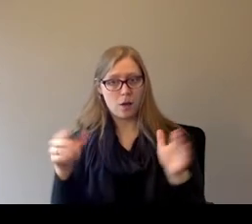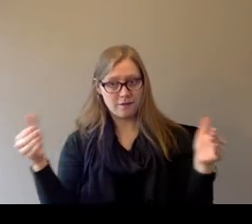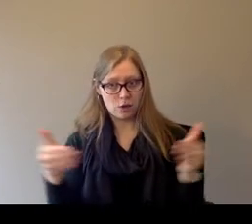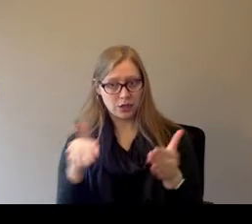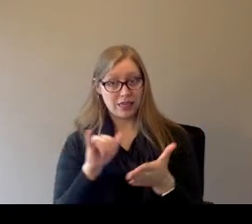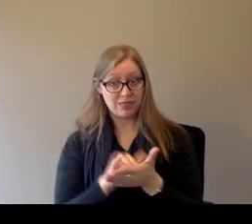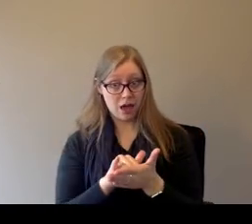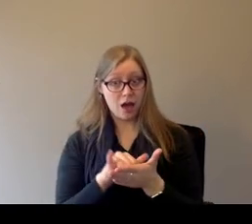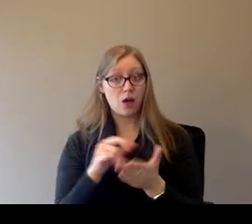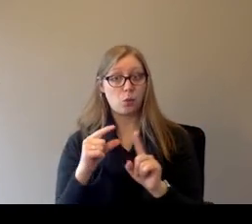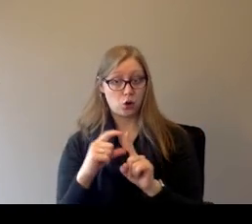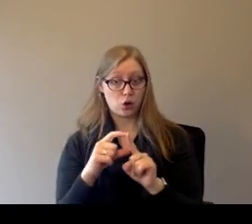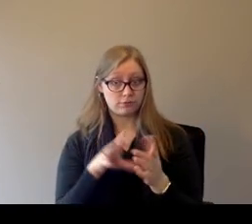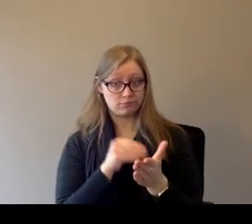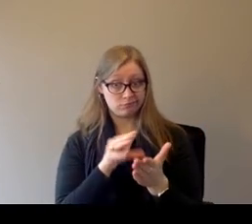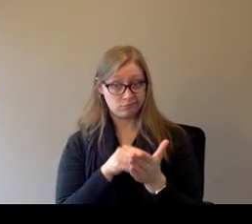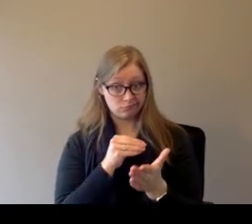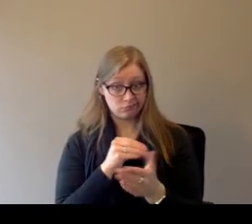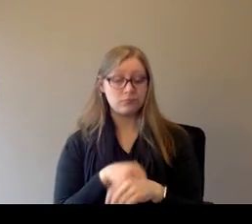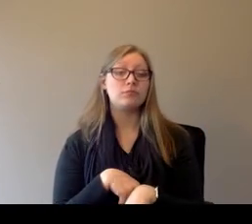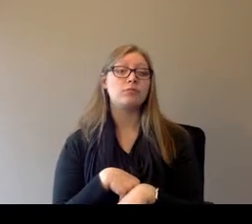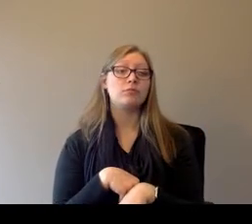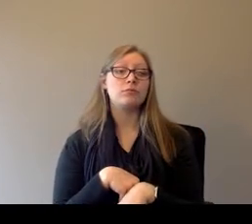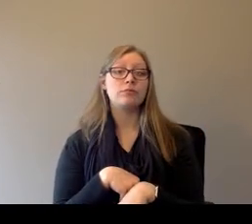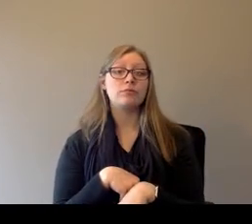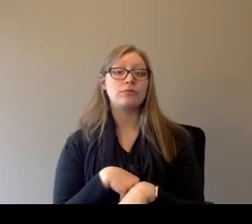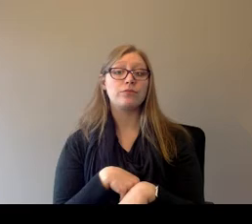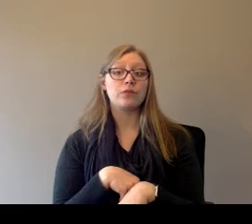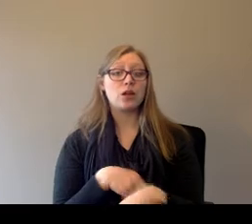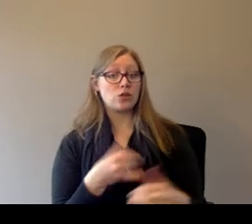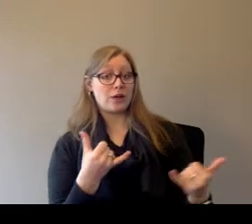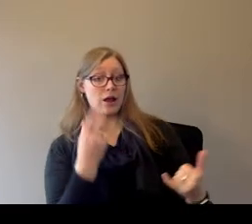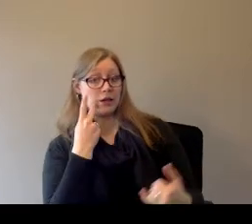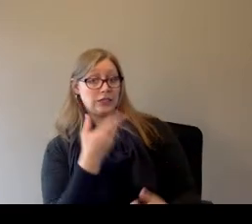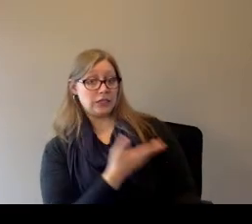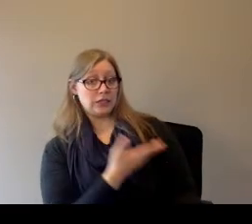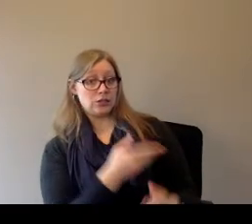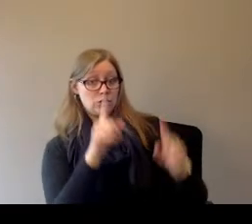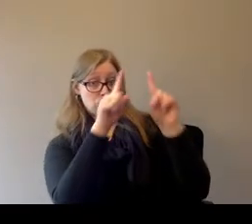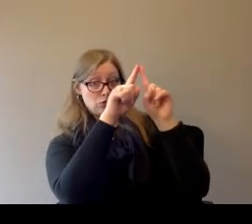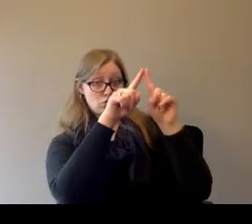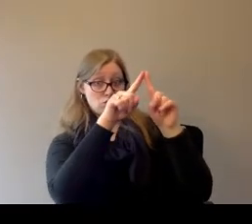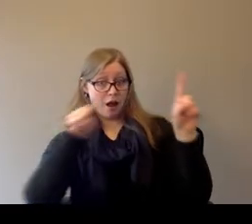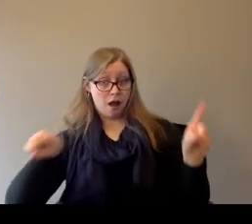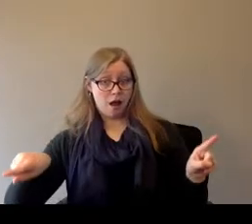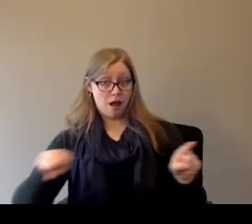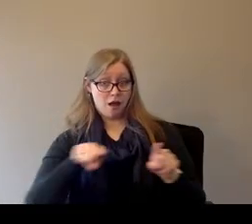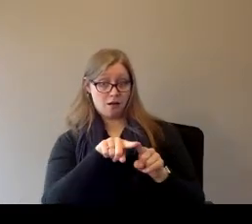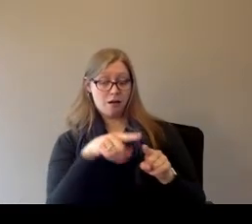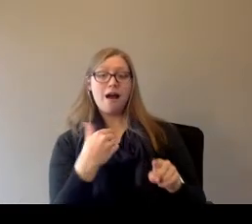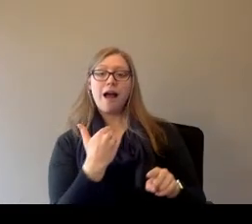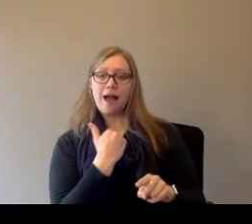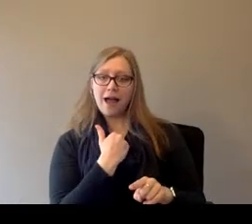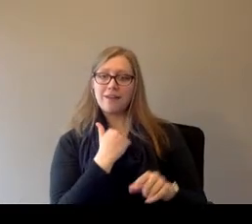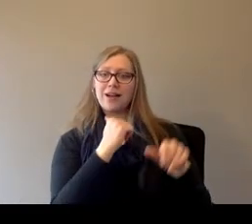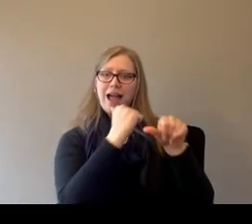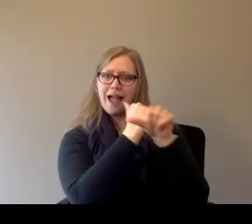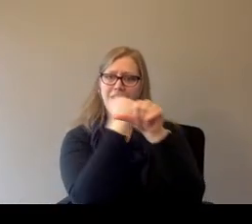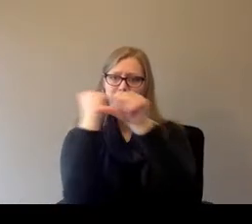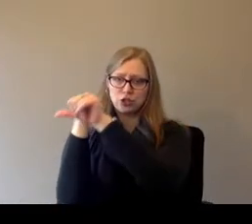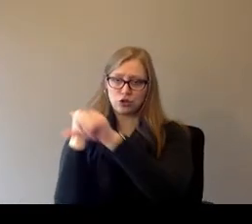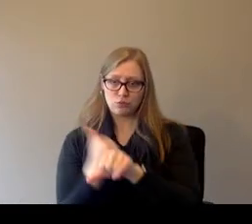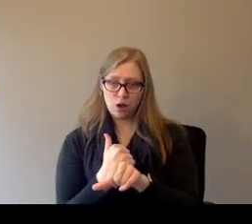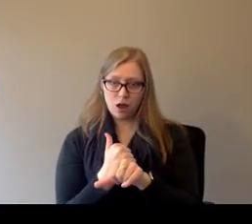we have a triangle, and it has algebraic expressions for each side. And we're instructed to find